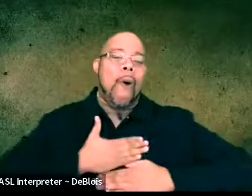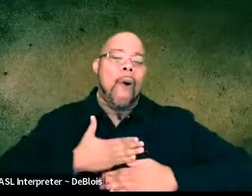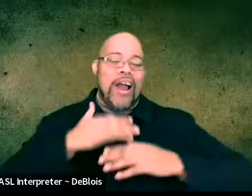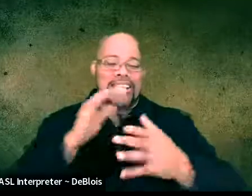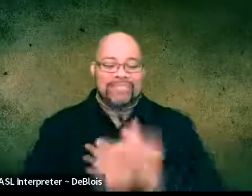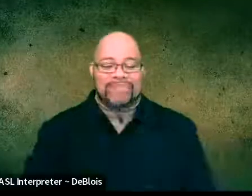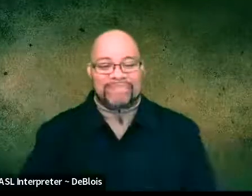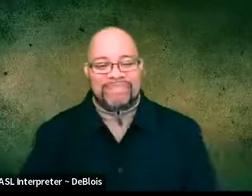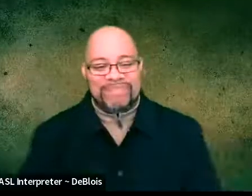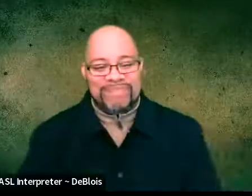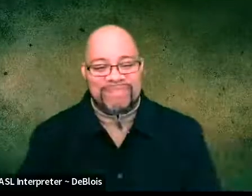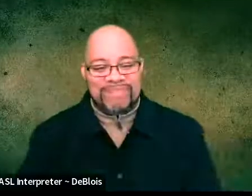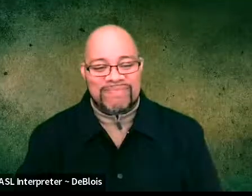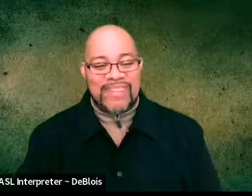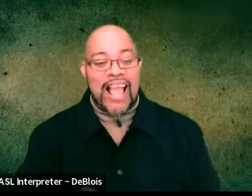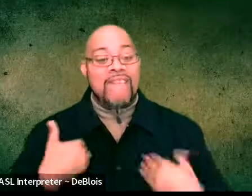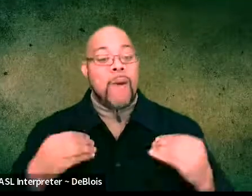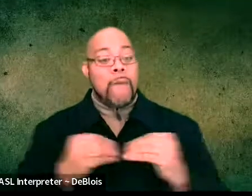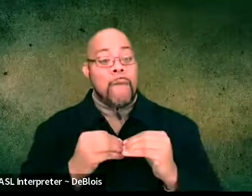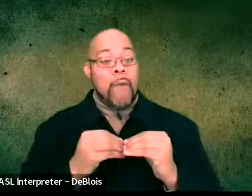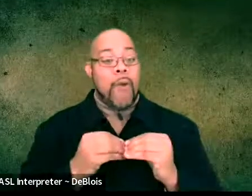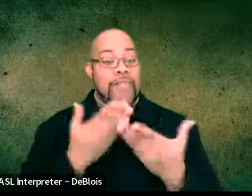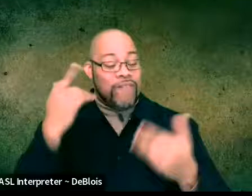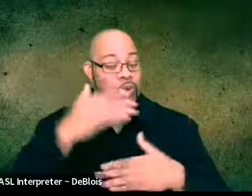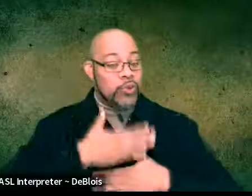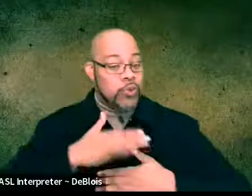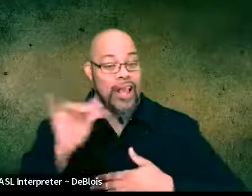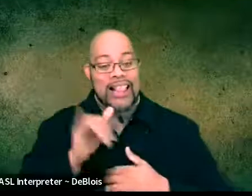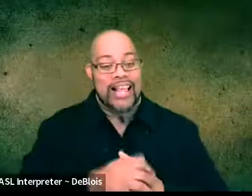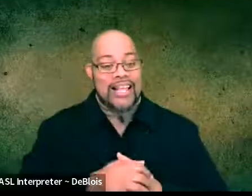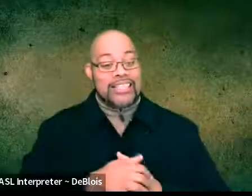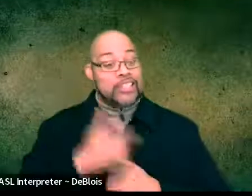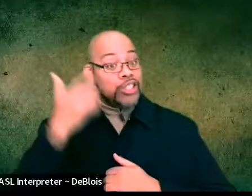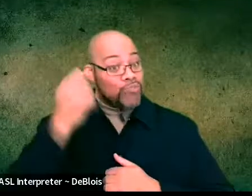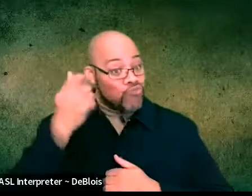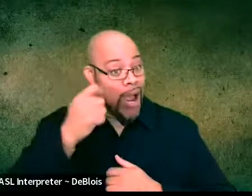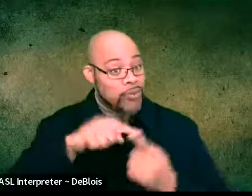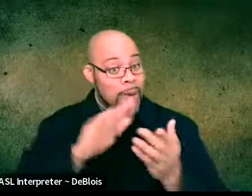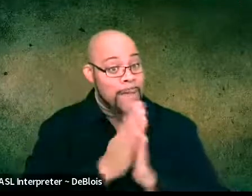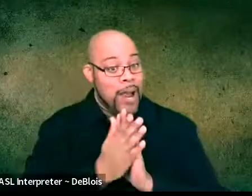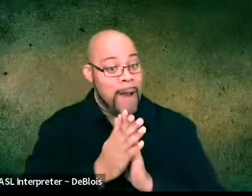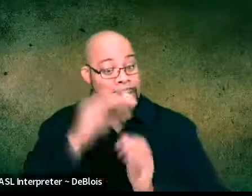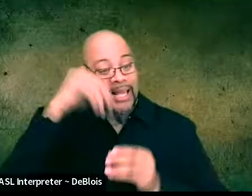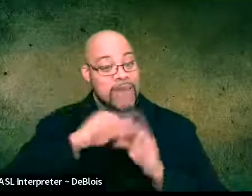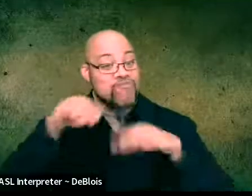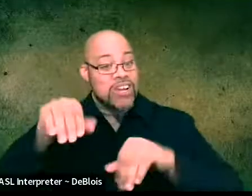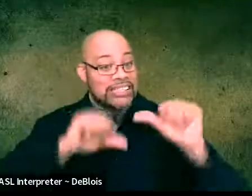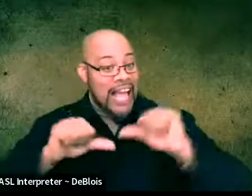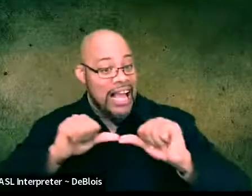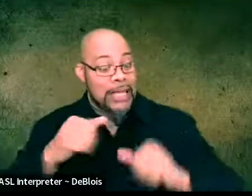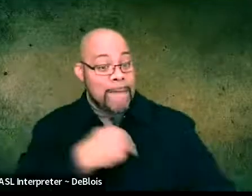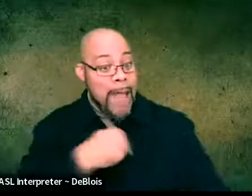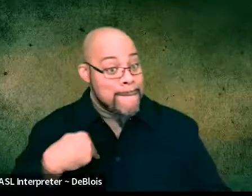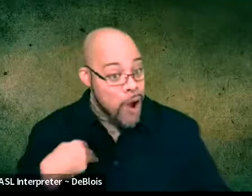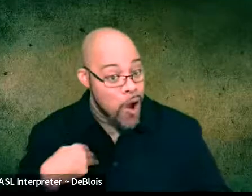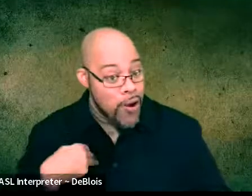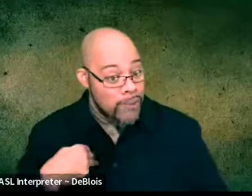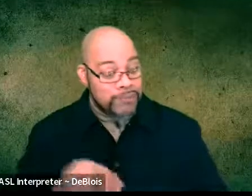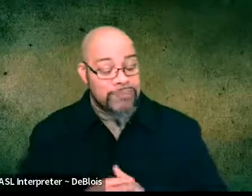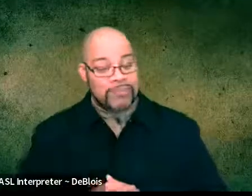Right. And there's more things for you to enjoy, like subscribing to become a Black and Marine Science member.